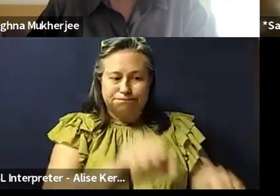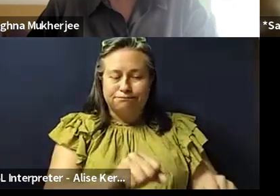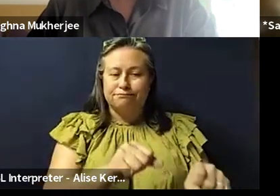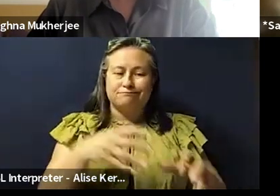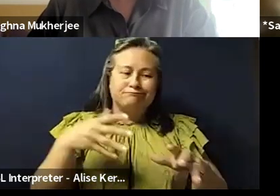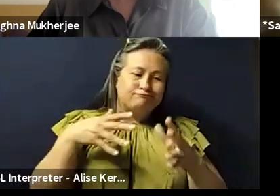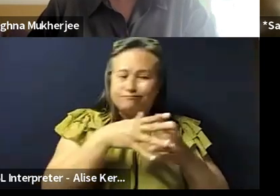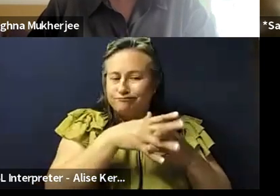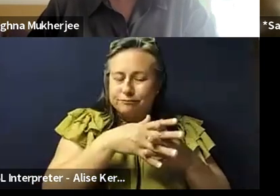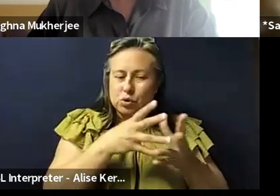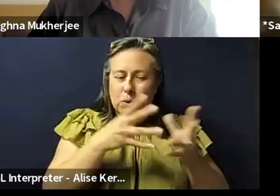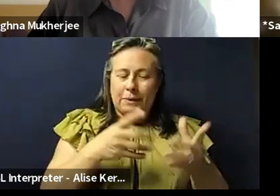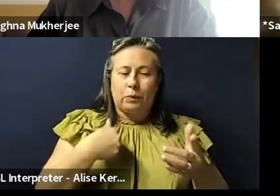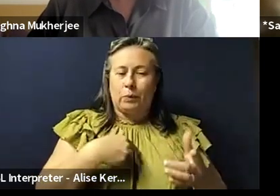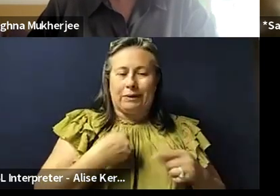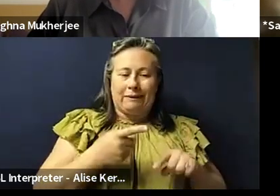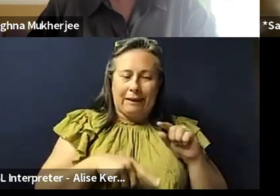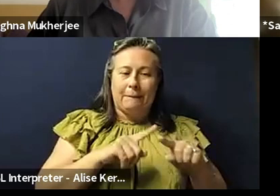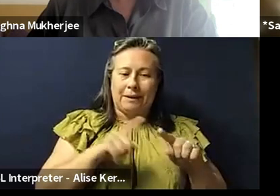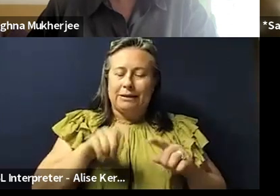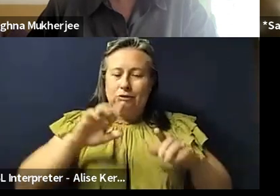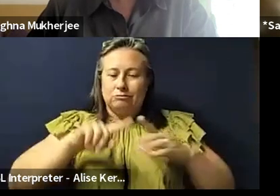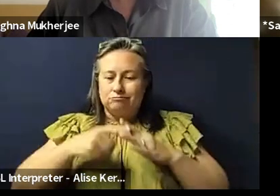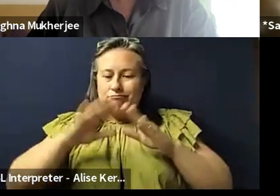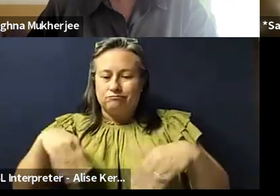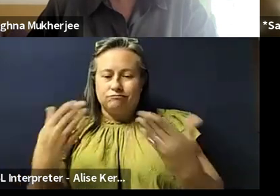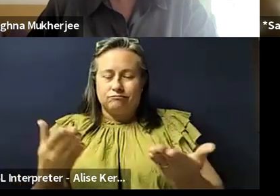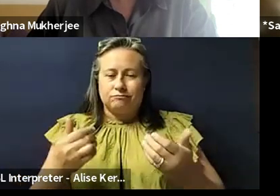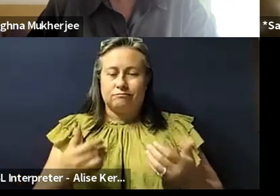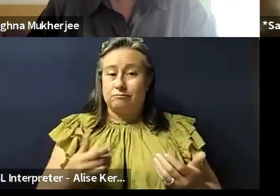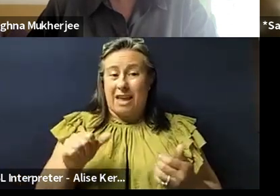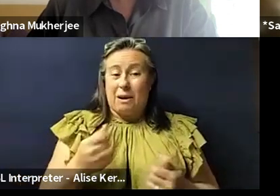and branch? And this is for anybody.